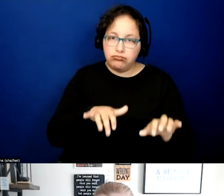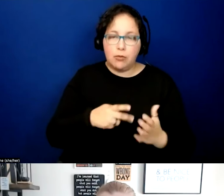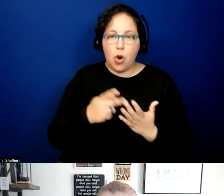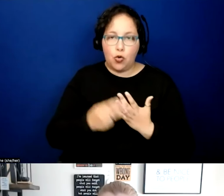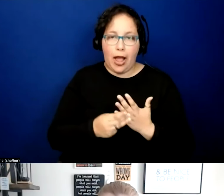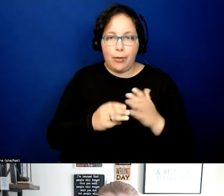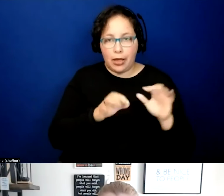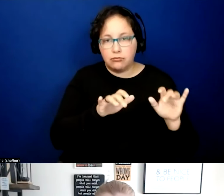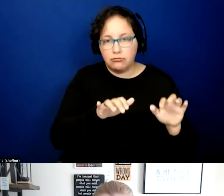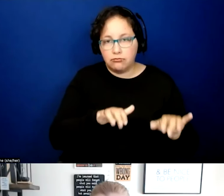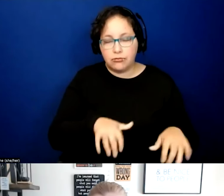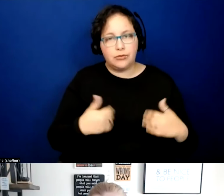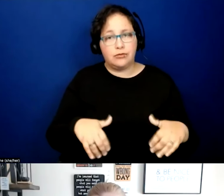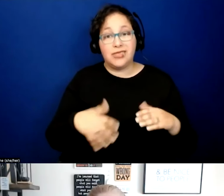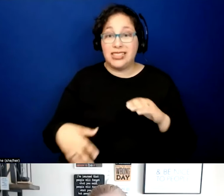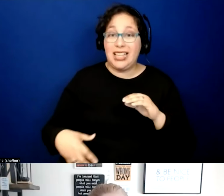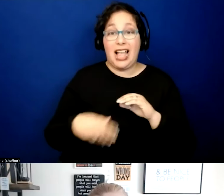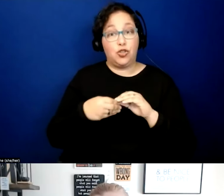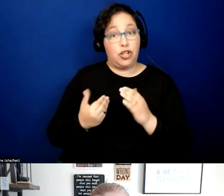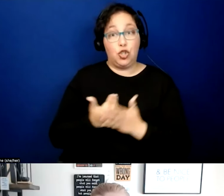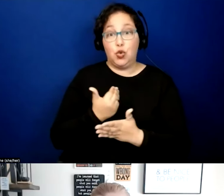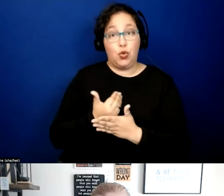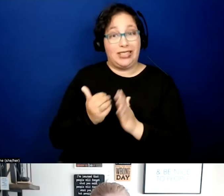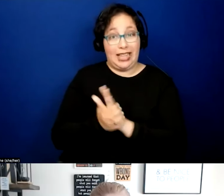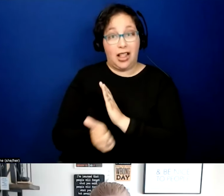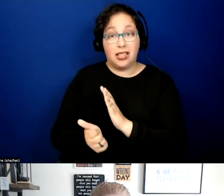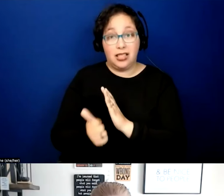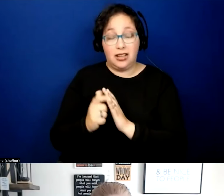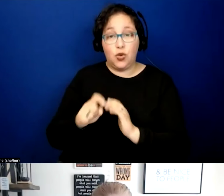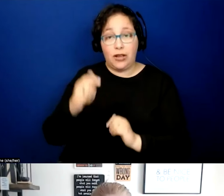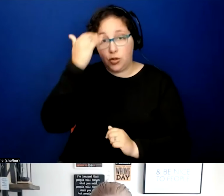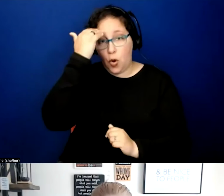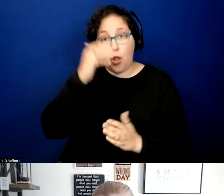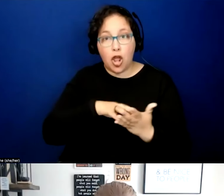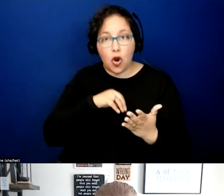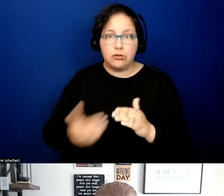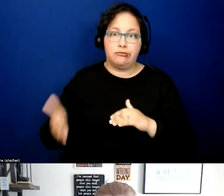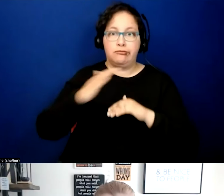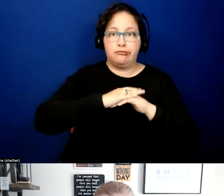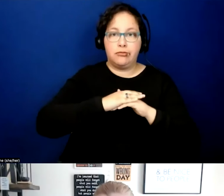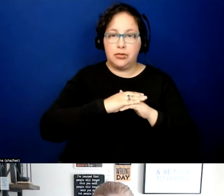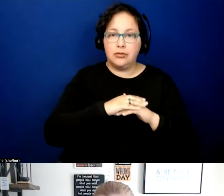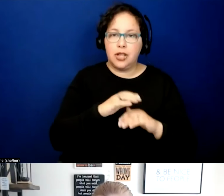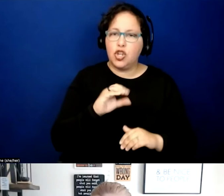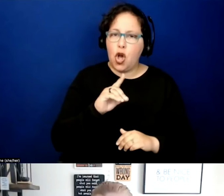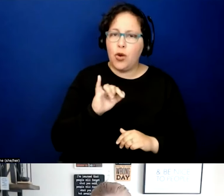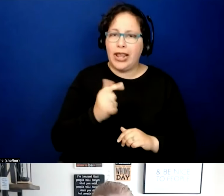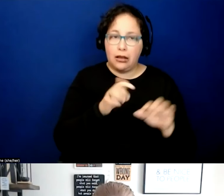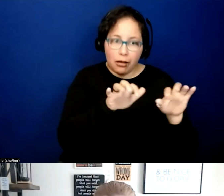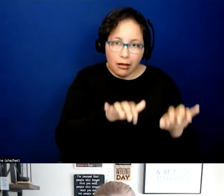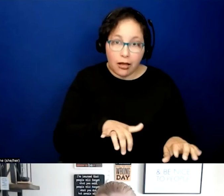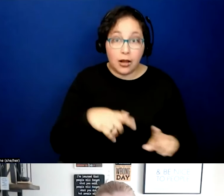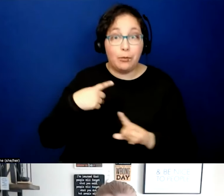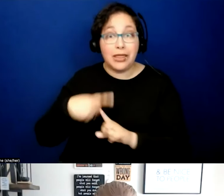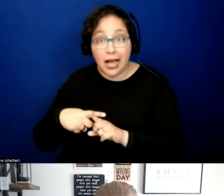general, it's a whole additional skill set that people have to learn on top of that, and then figure out how to make it